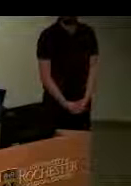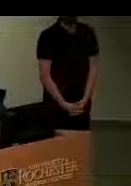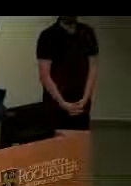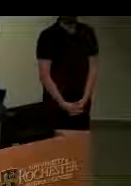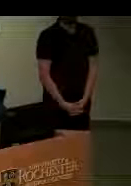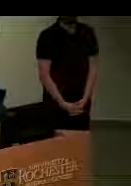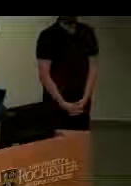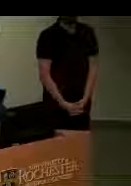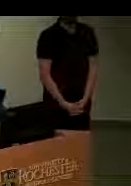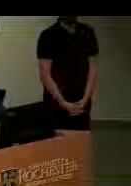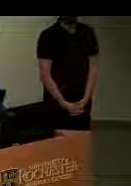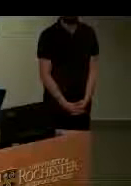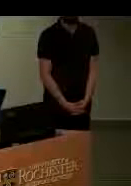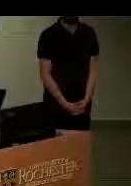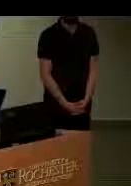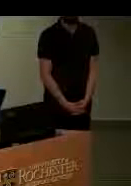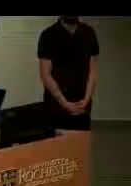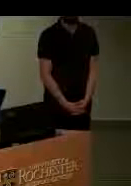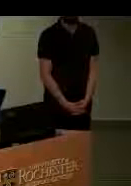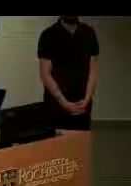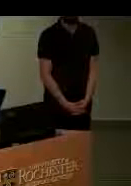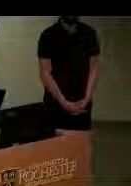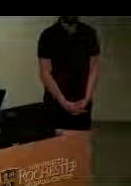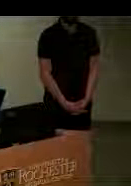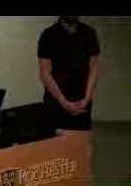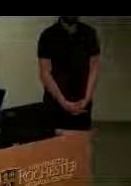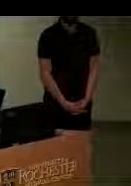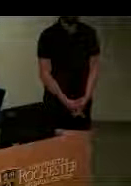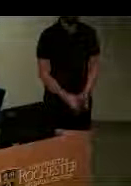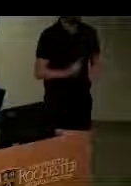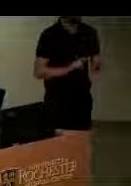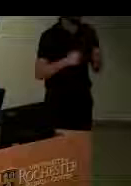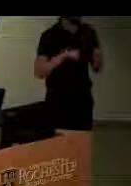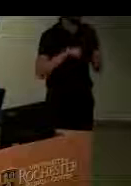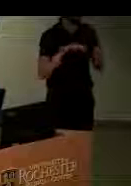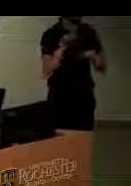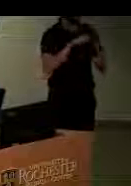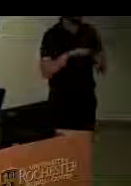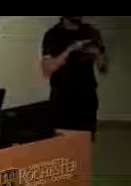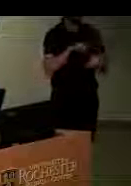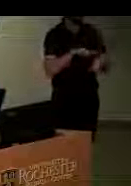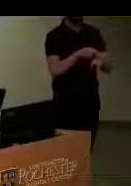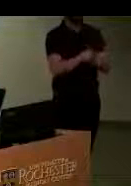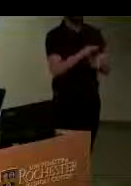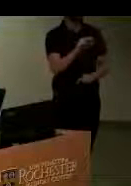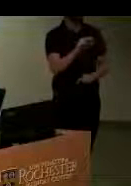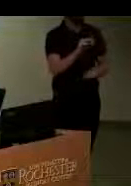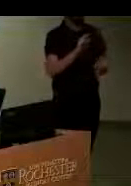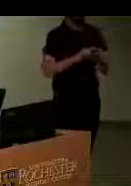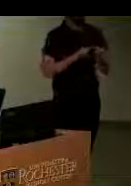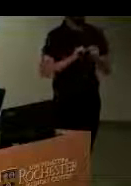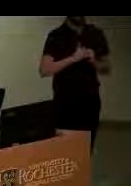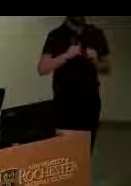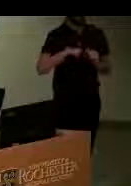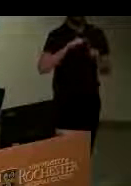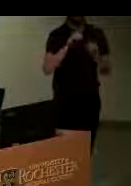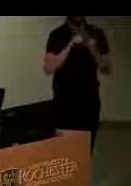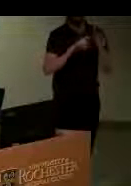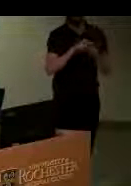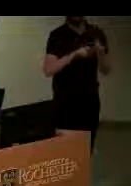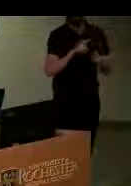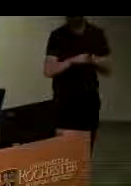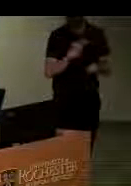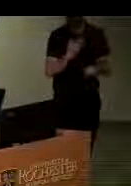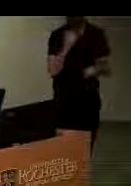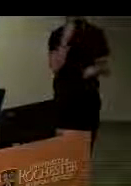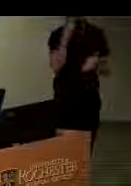And then he says, well, what we observe, of course, is not nature itself, but it's nature exposed to how we question people. He was